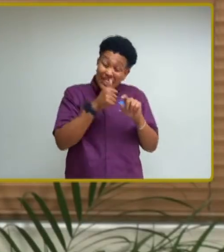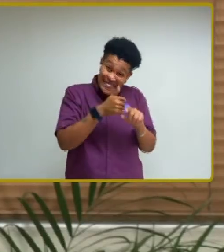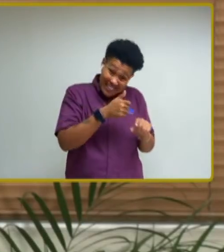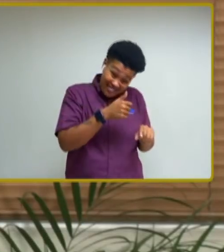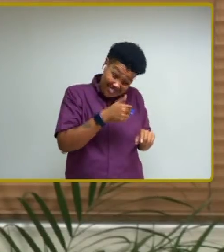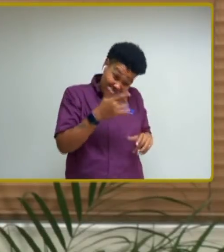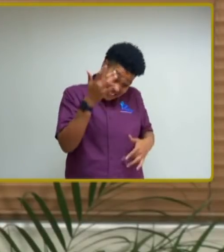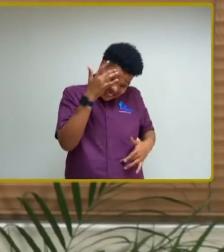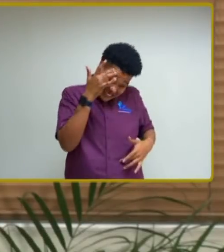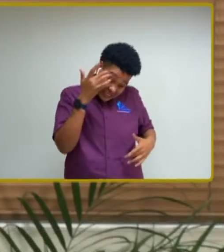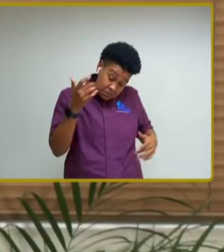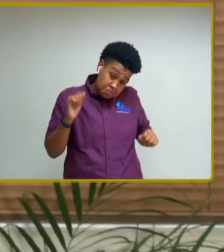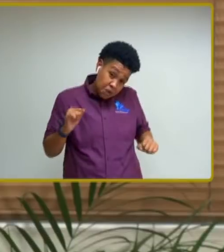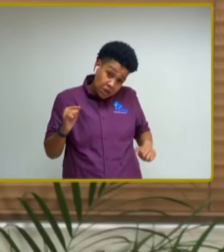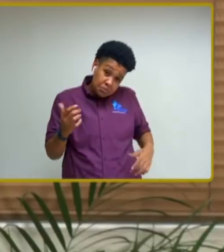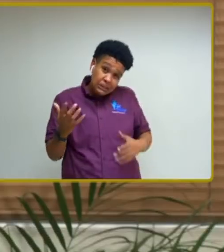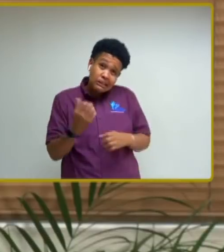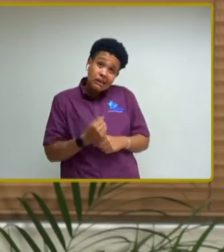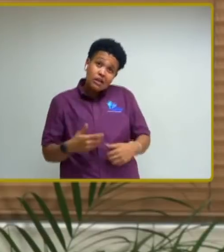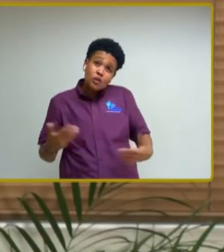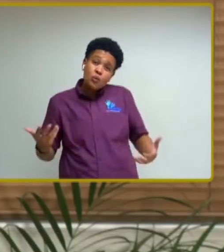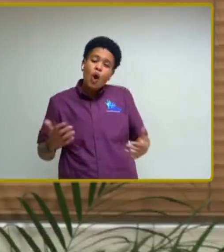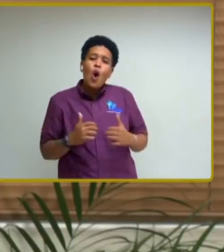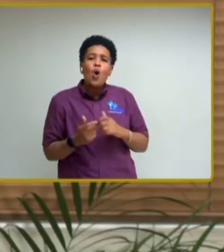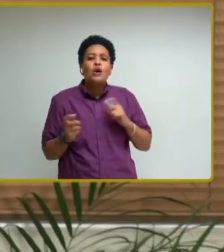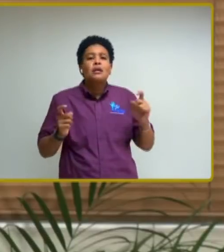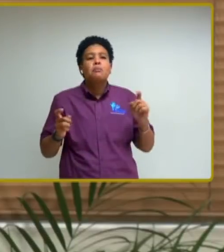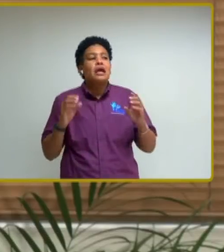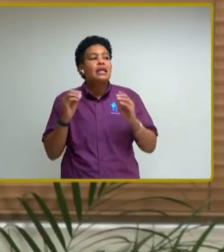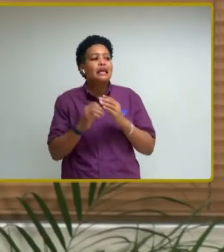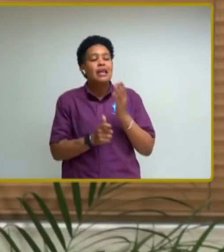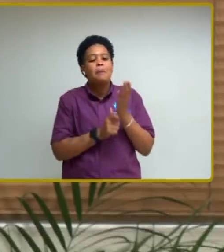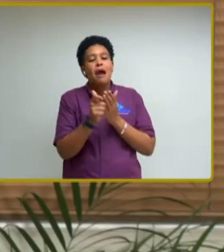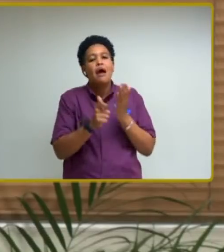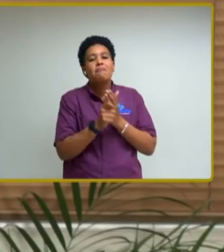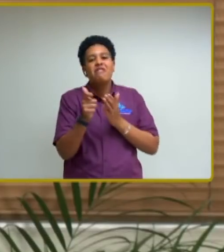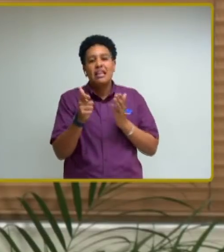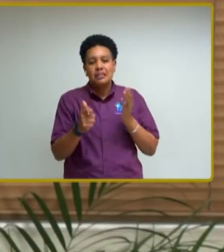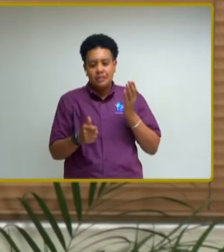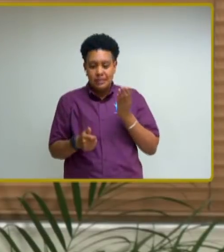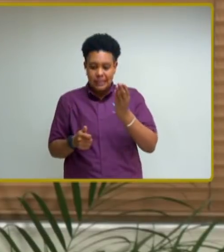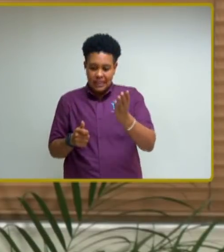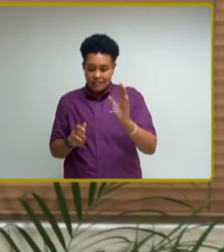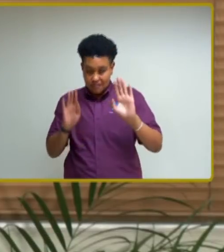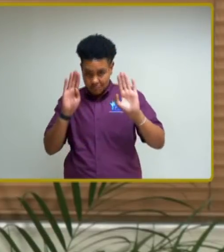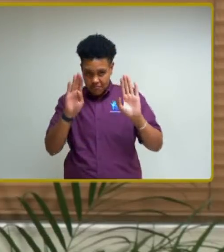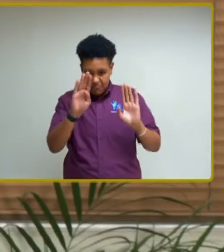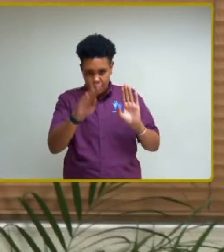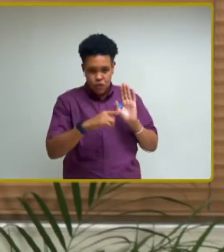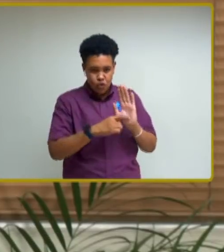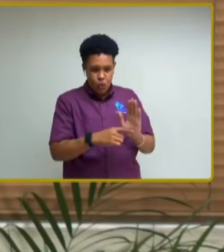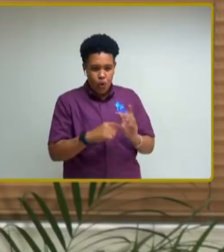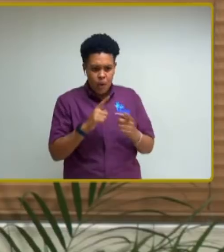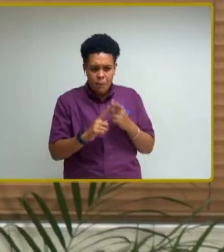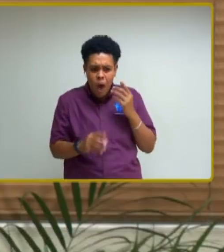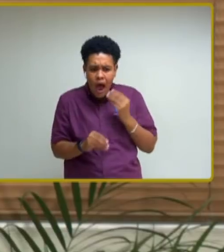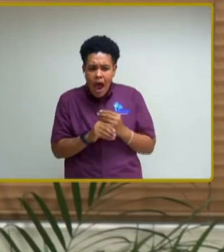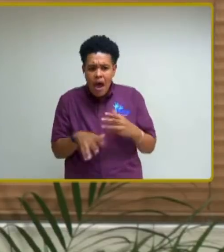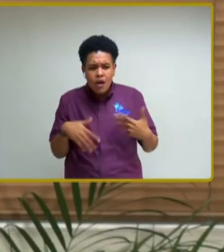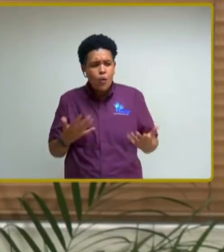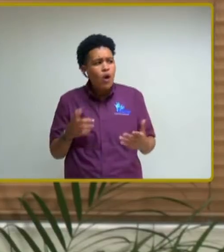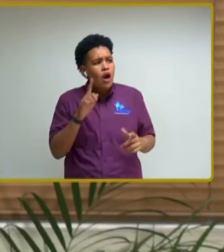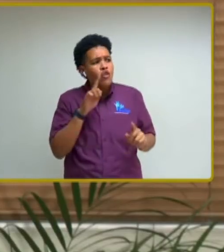are, and how to treat with those, and that is contained within a pamphlet that's given, as well as